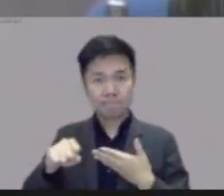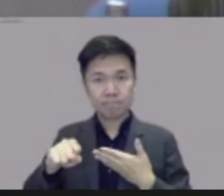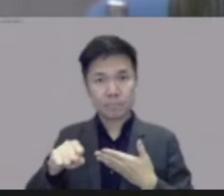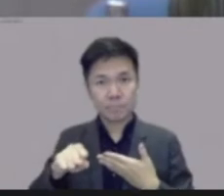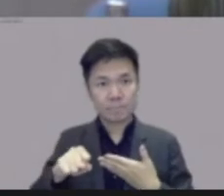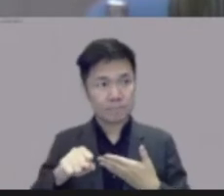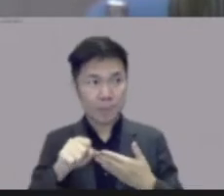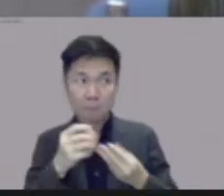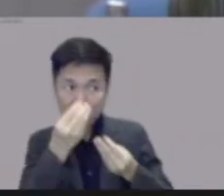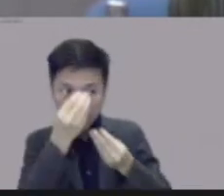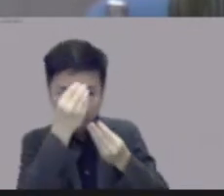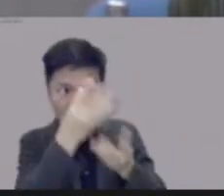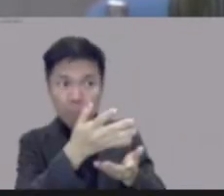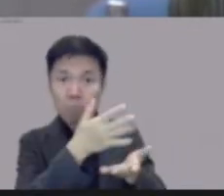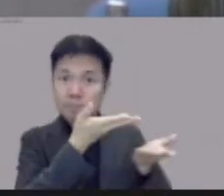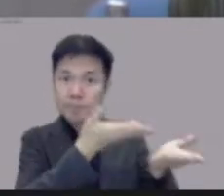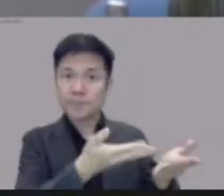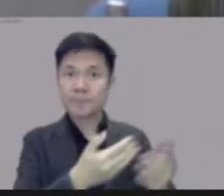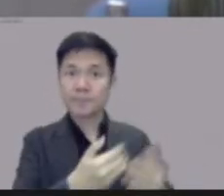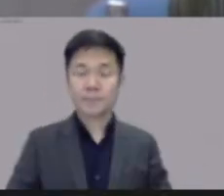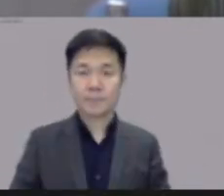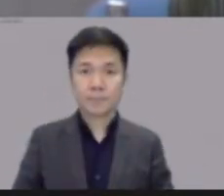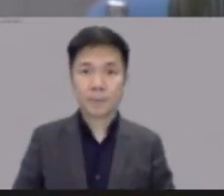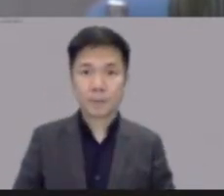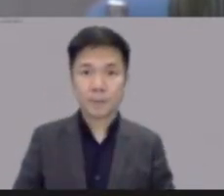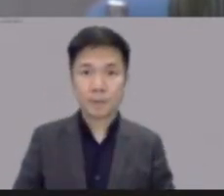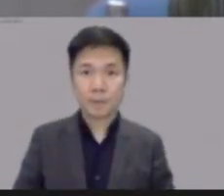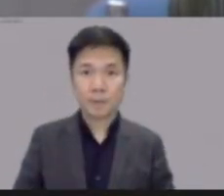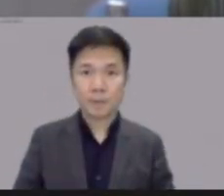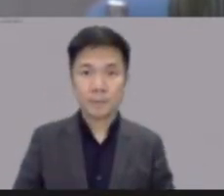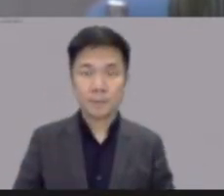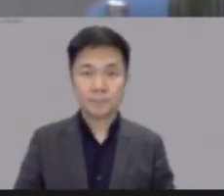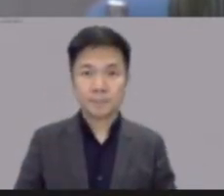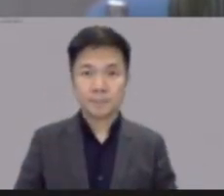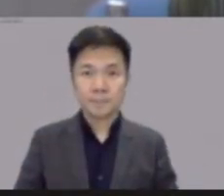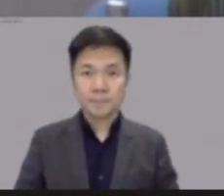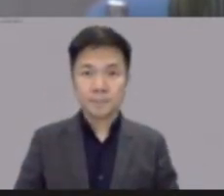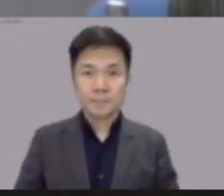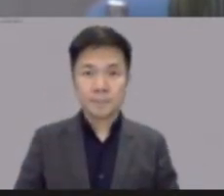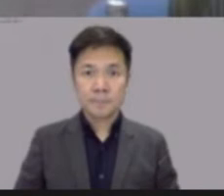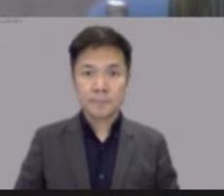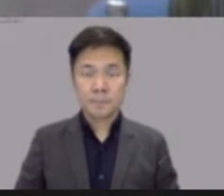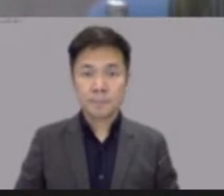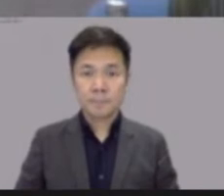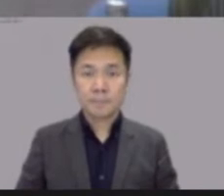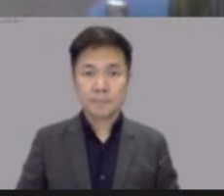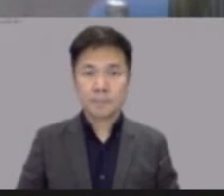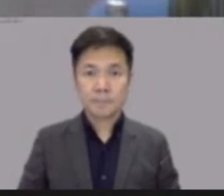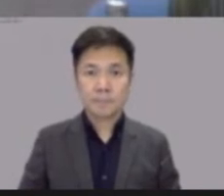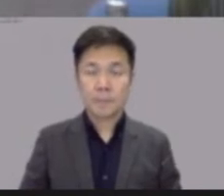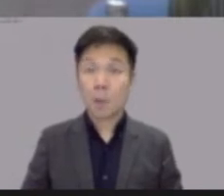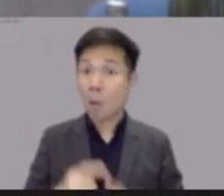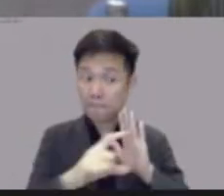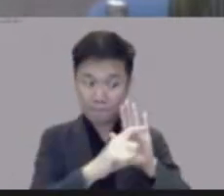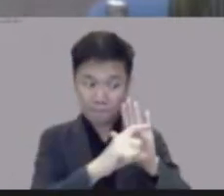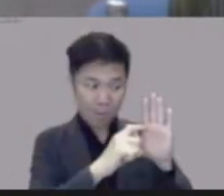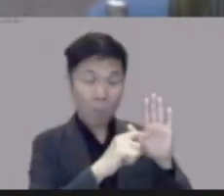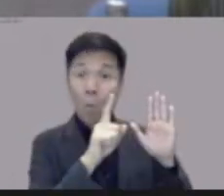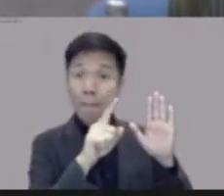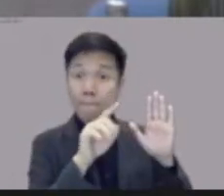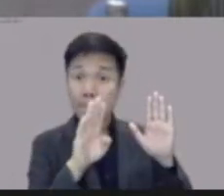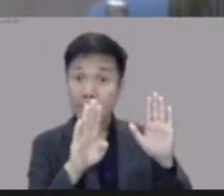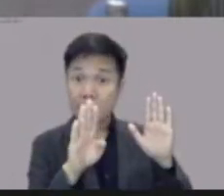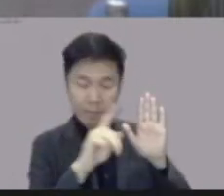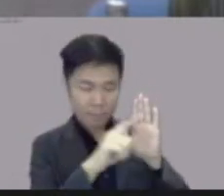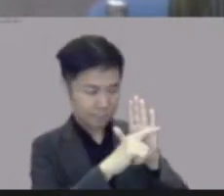I note that first the point is uh there's a paragraph of 1B uh